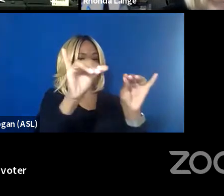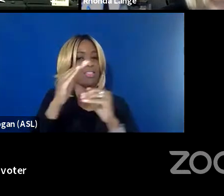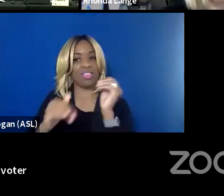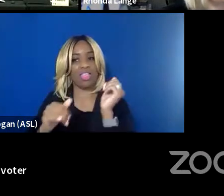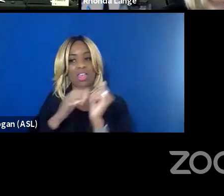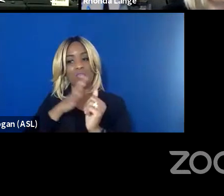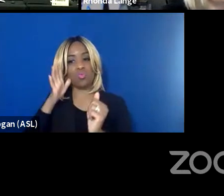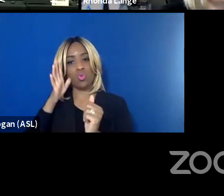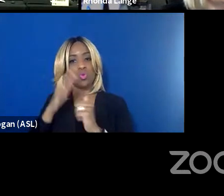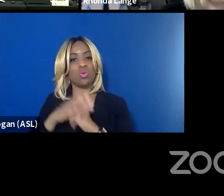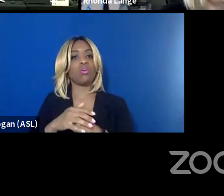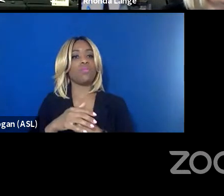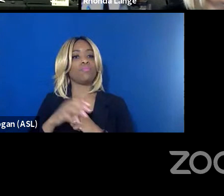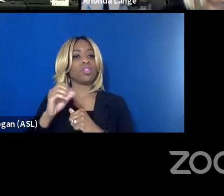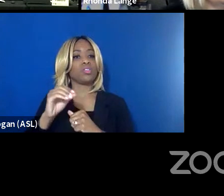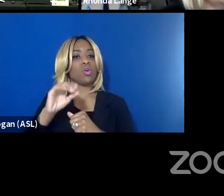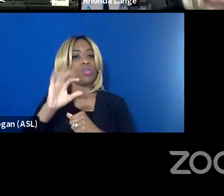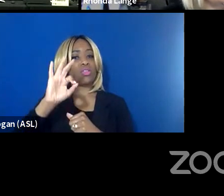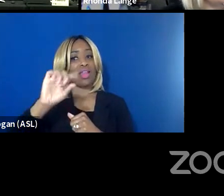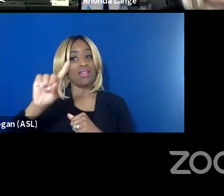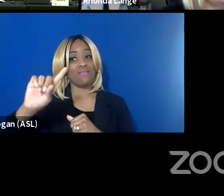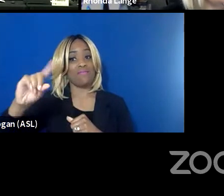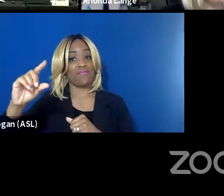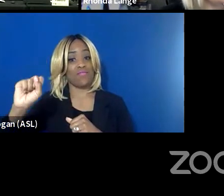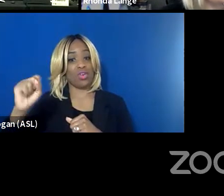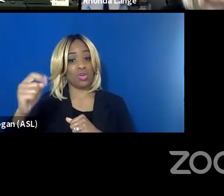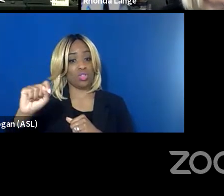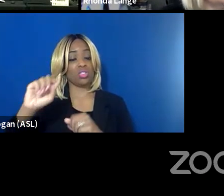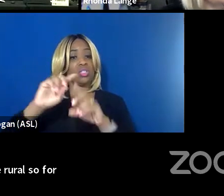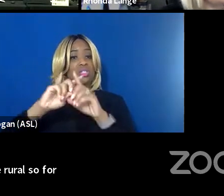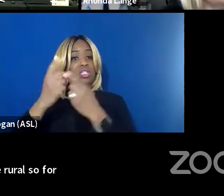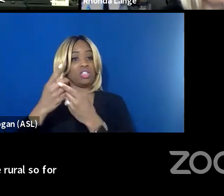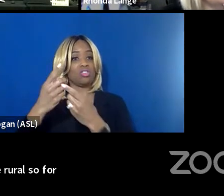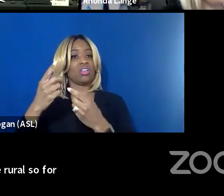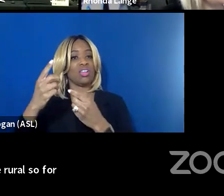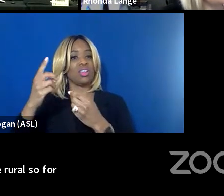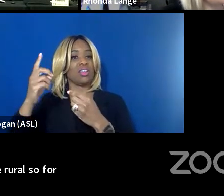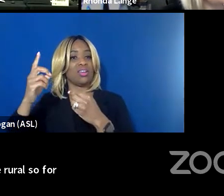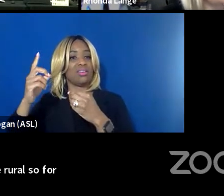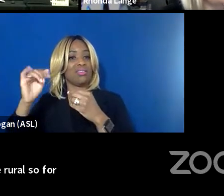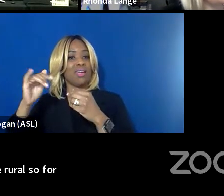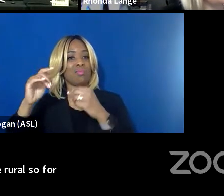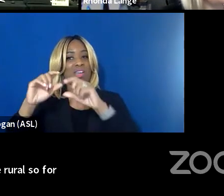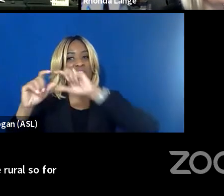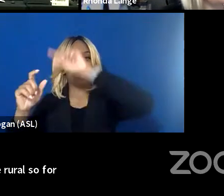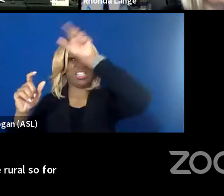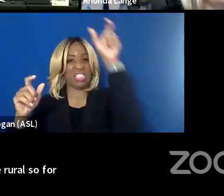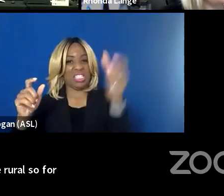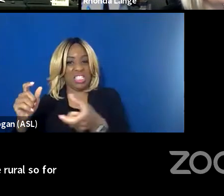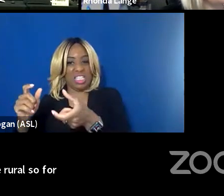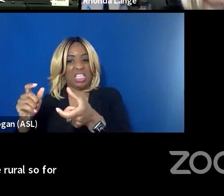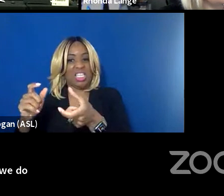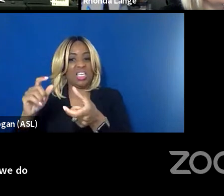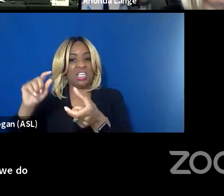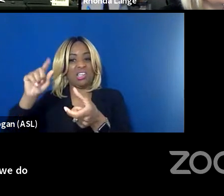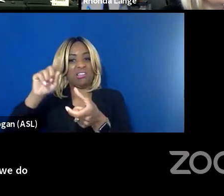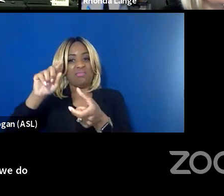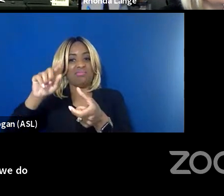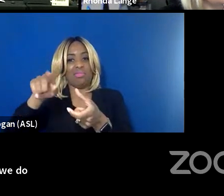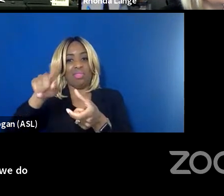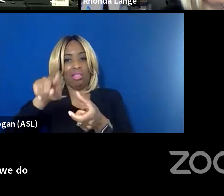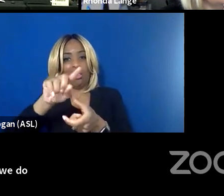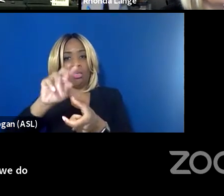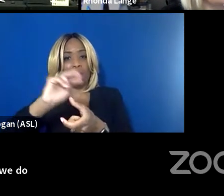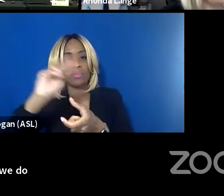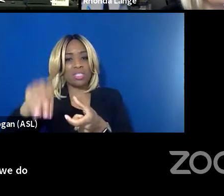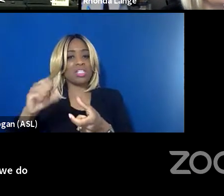area. And so for the 91st district, we do a gerrymandered backwards C around the city of Muskegon. And so for us, it would